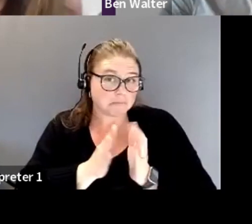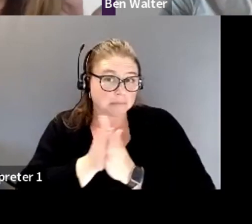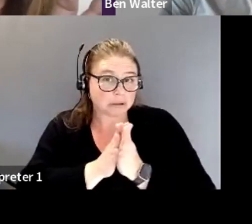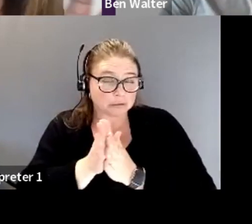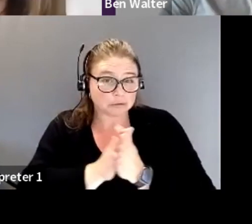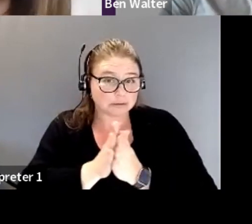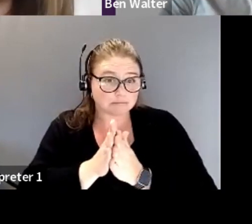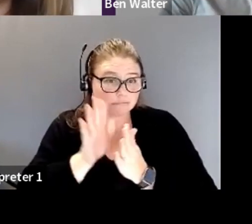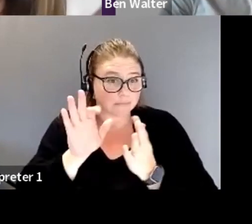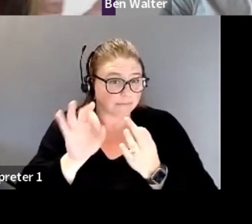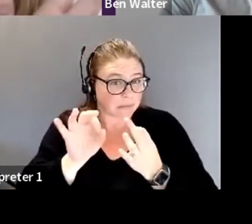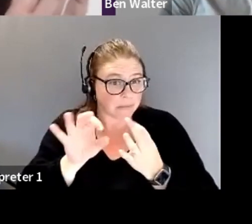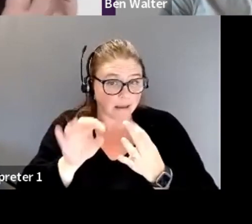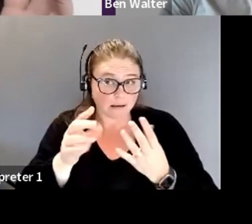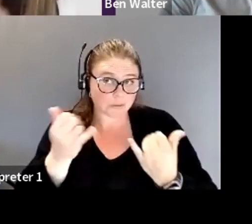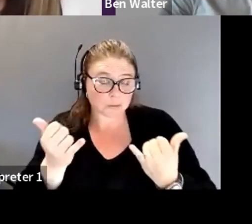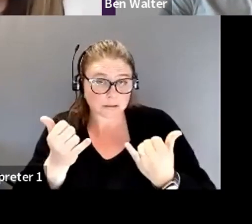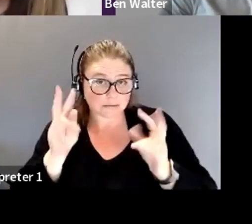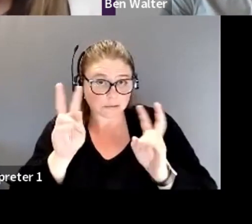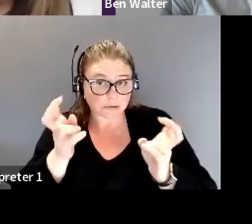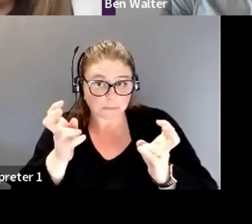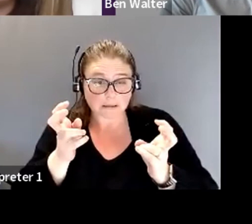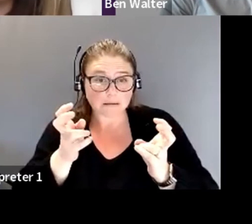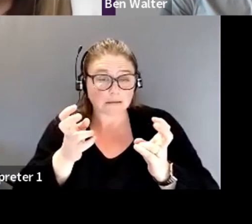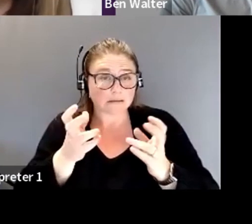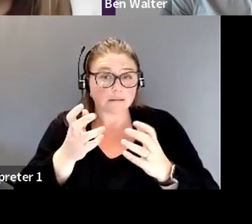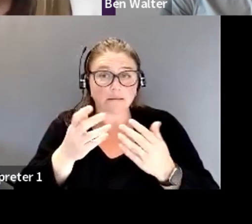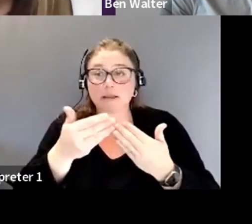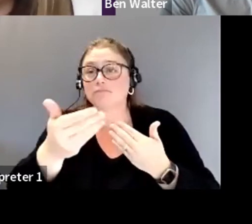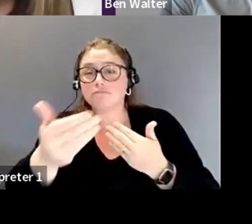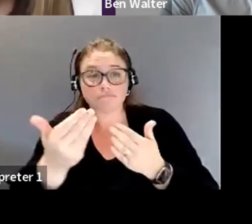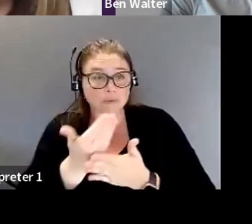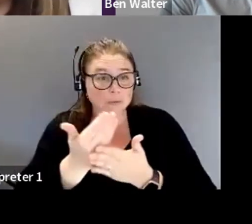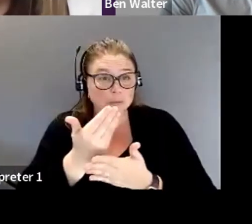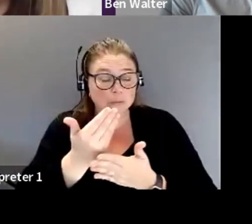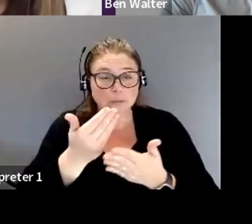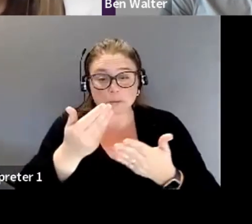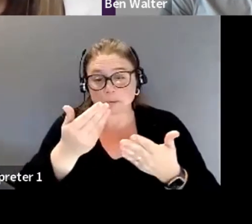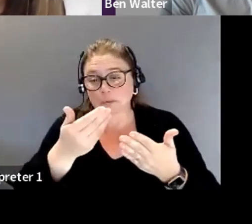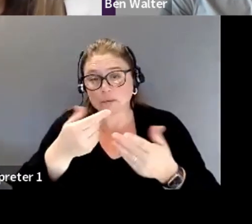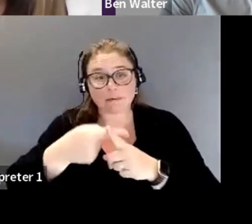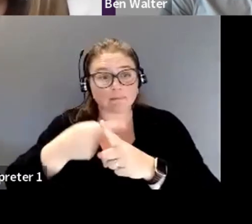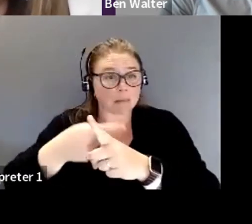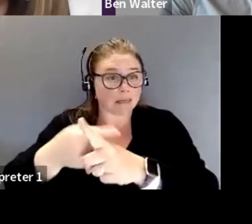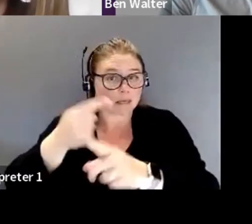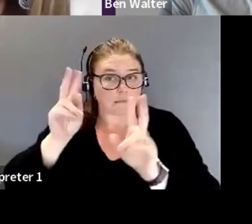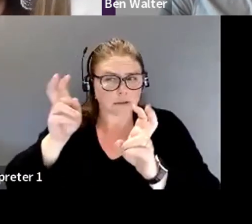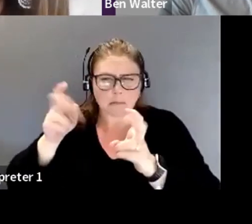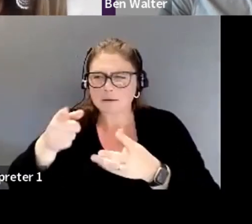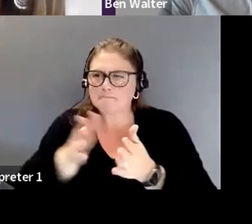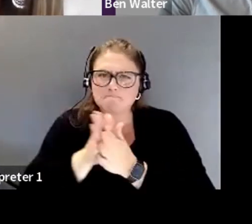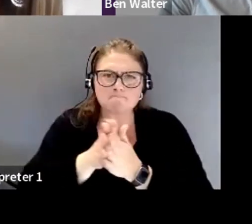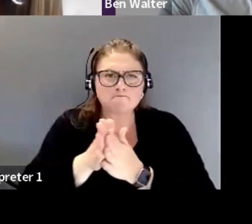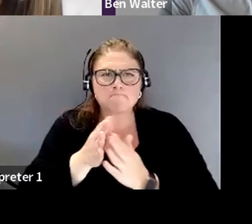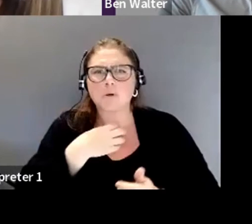about today's session and any upcoming sessions of Toolkit Tuesday. Is there anything that you are looking forward to that